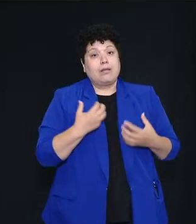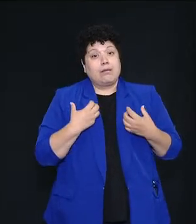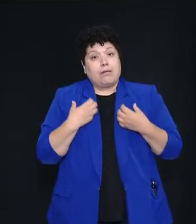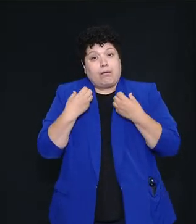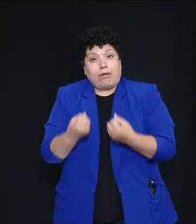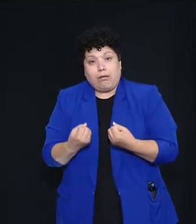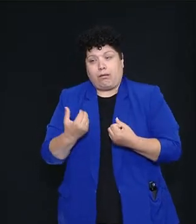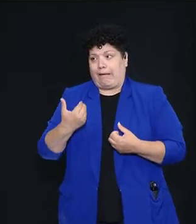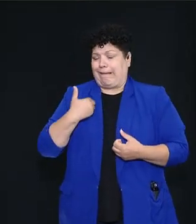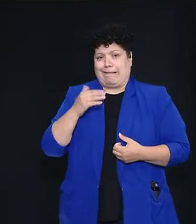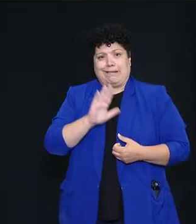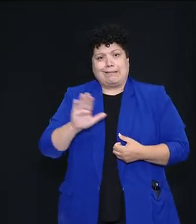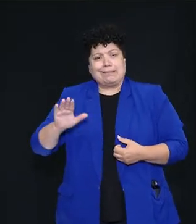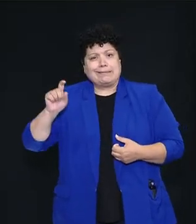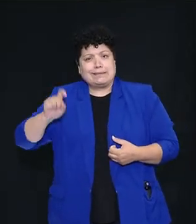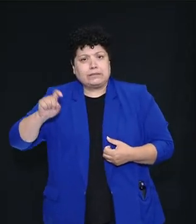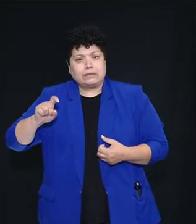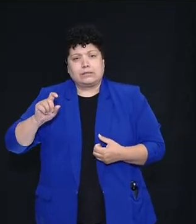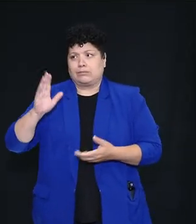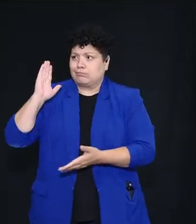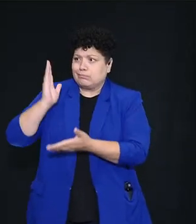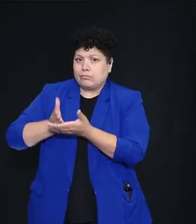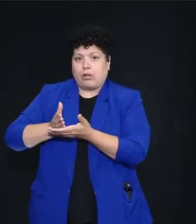harmful tendencies to exploit